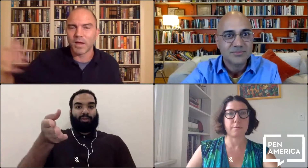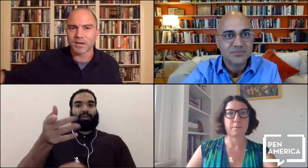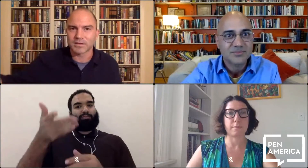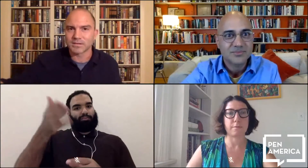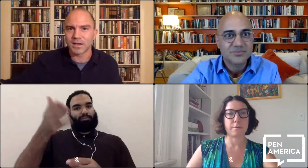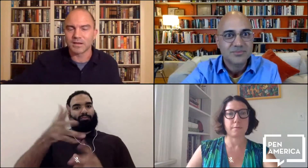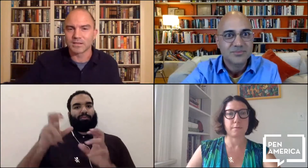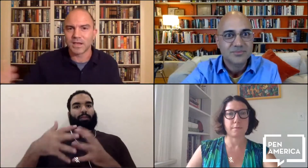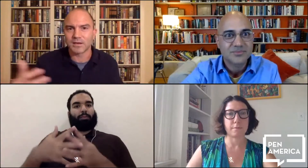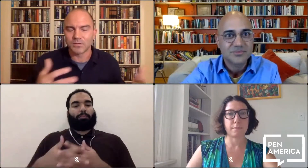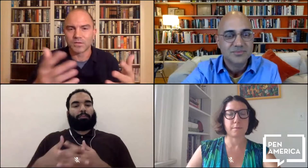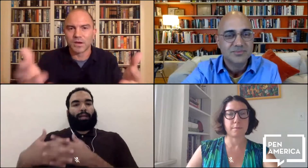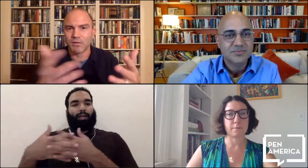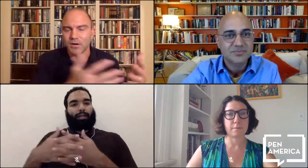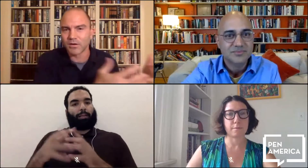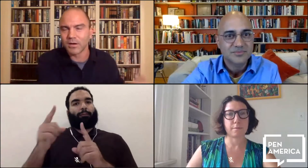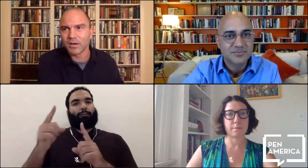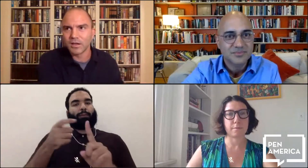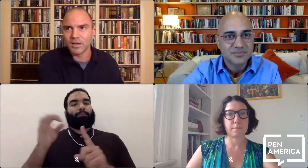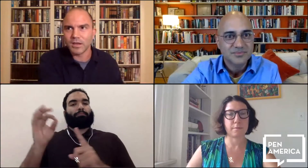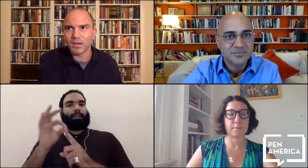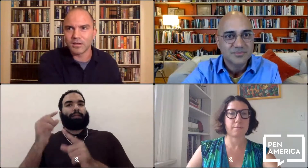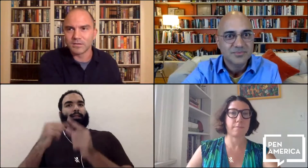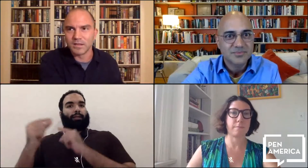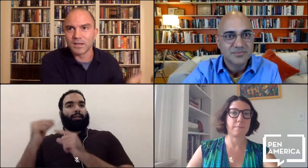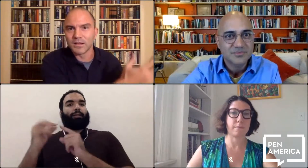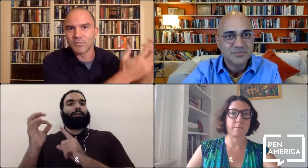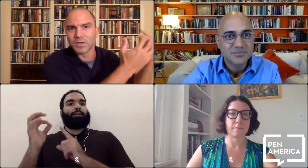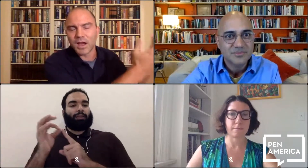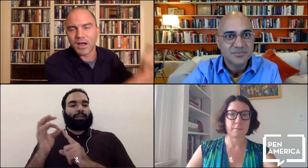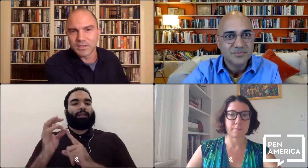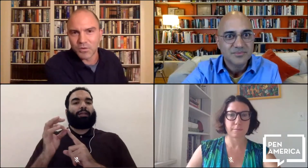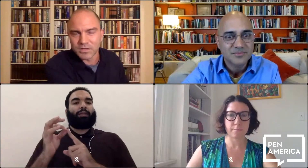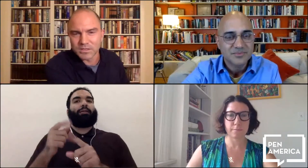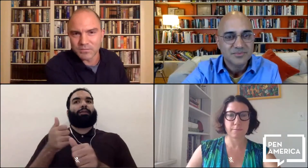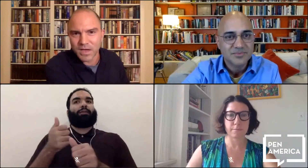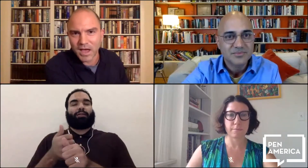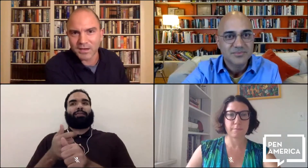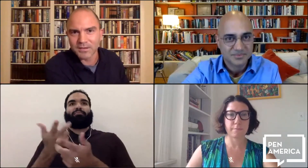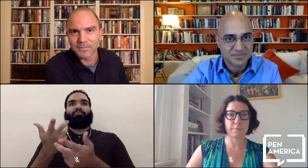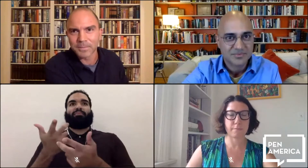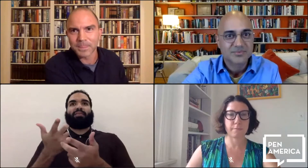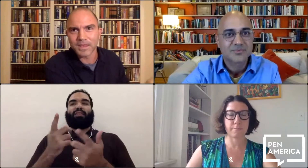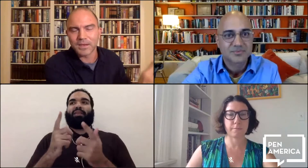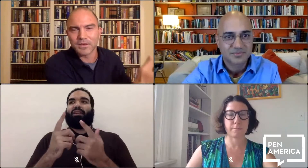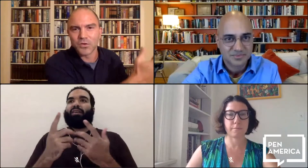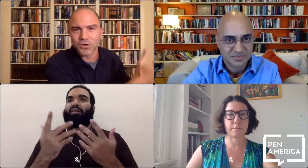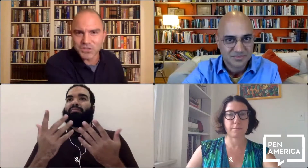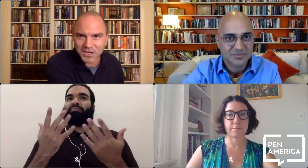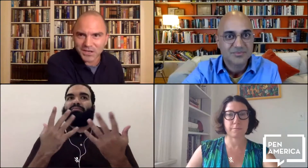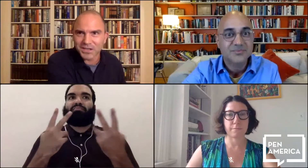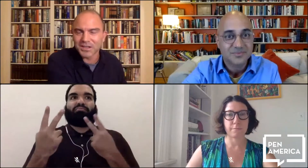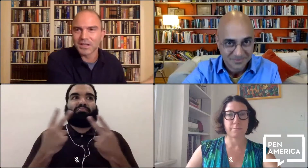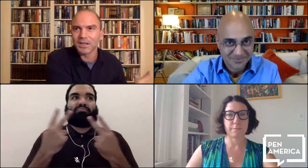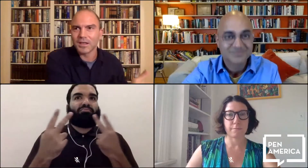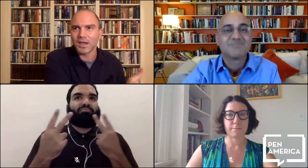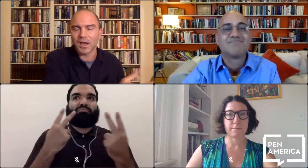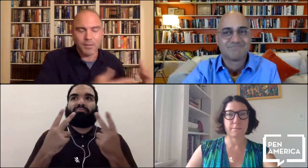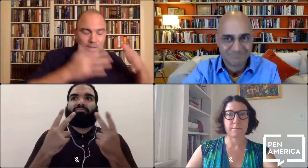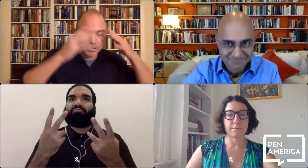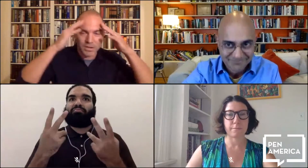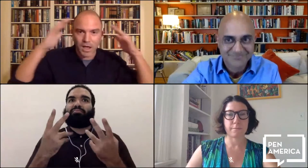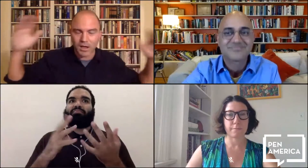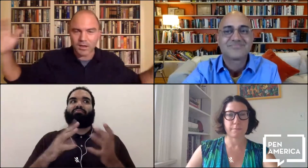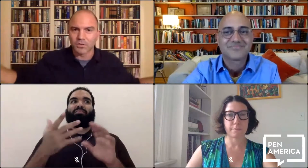of Pakistani descent, or the narrator, is dealing with the consequences of that in New York City.